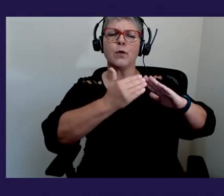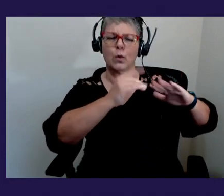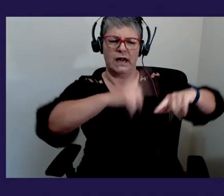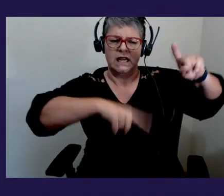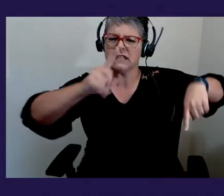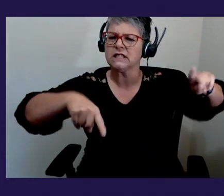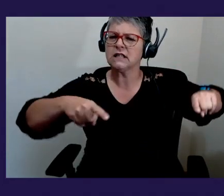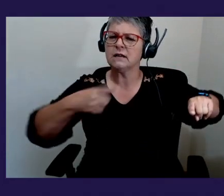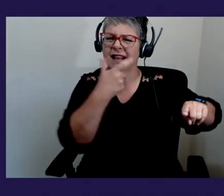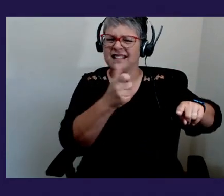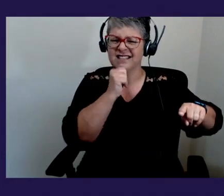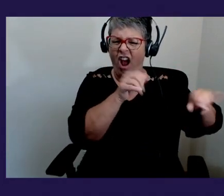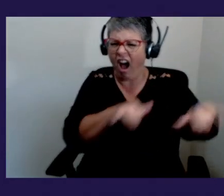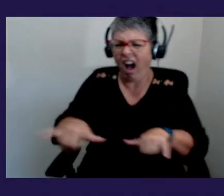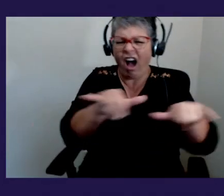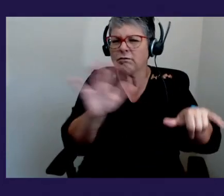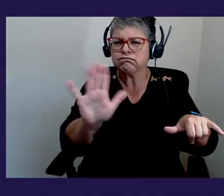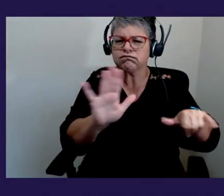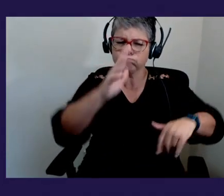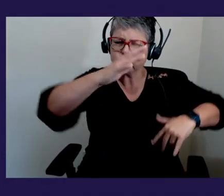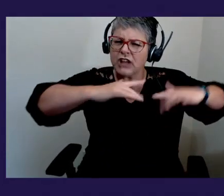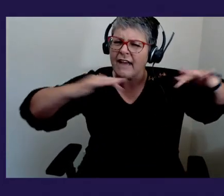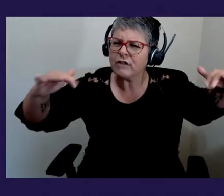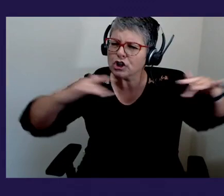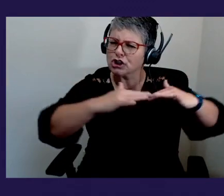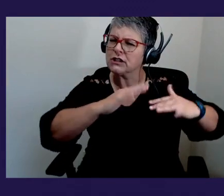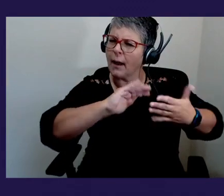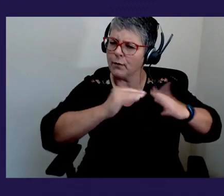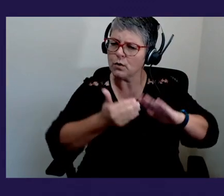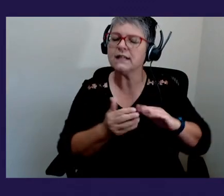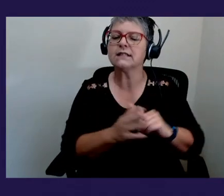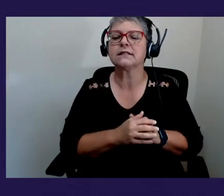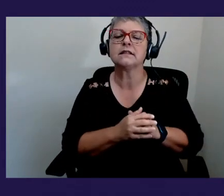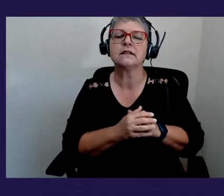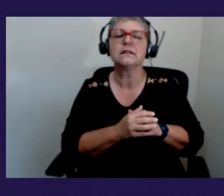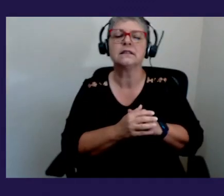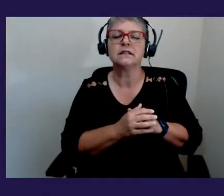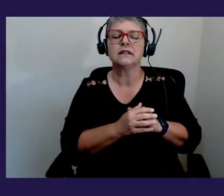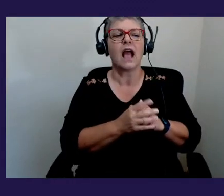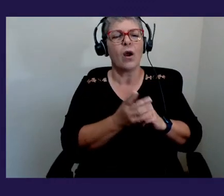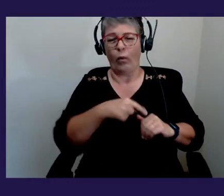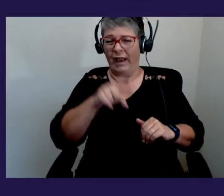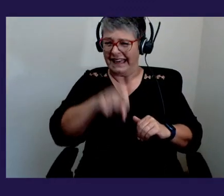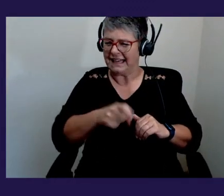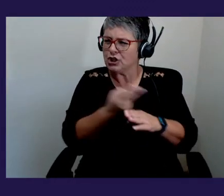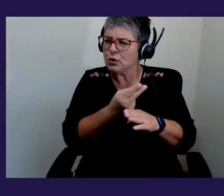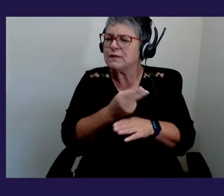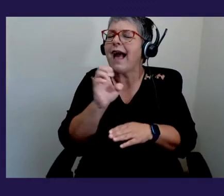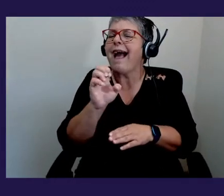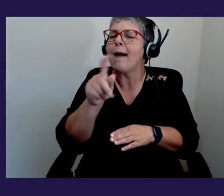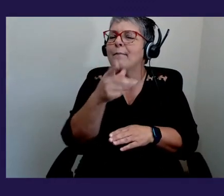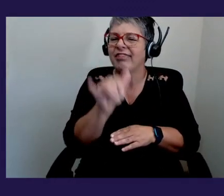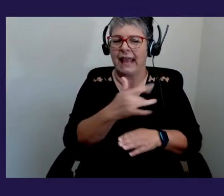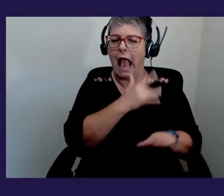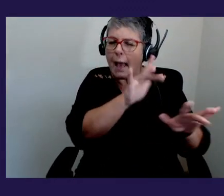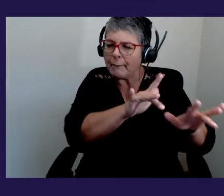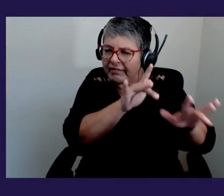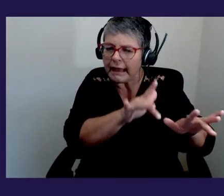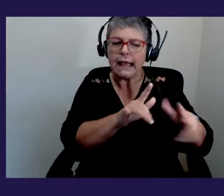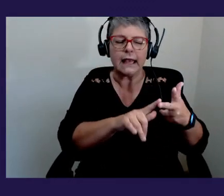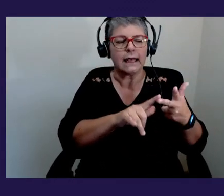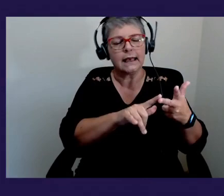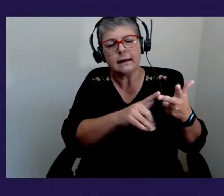serve. And in times of an emergency, building it with empathy and compassion and care,